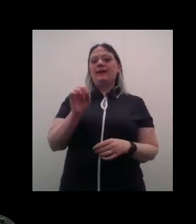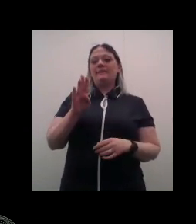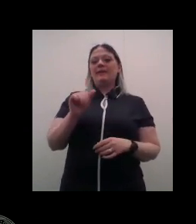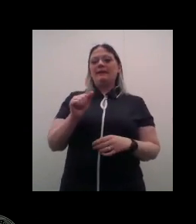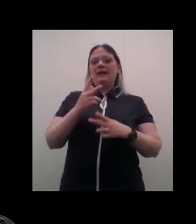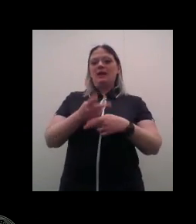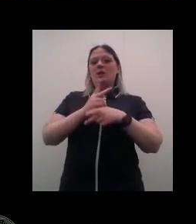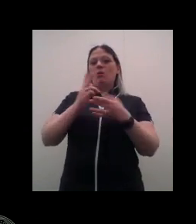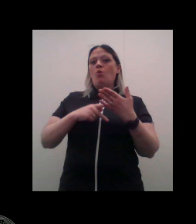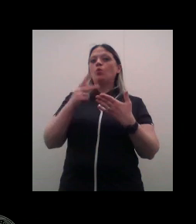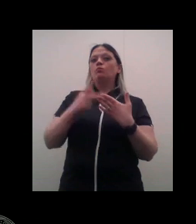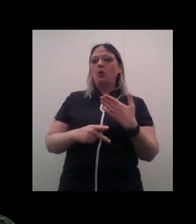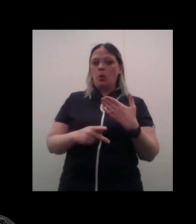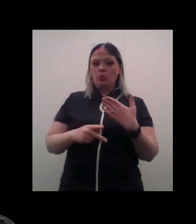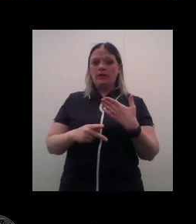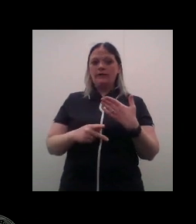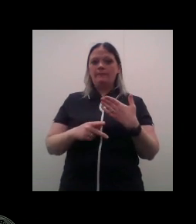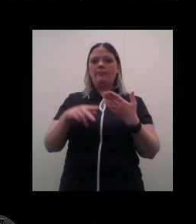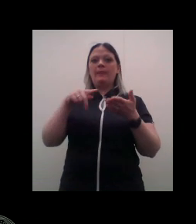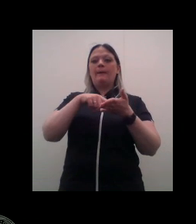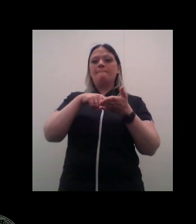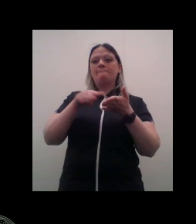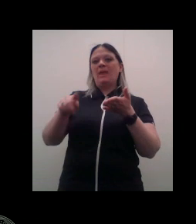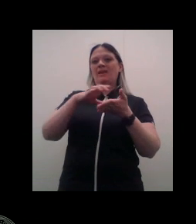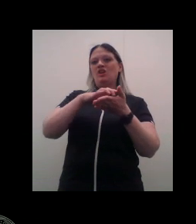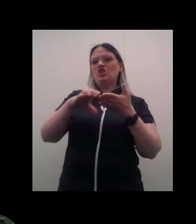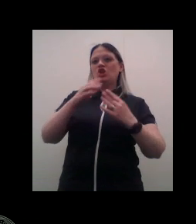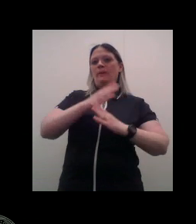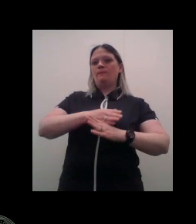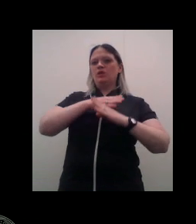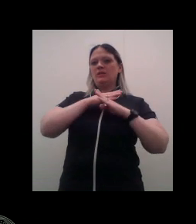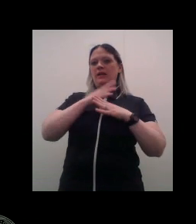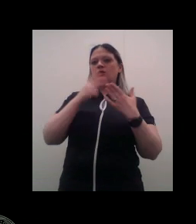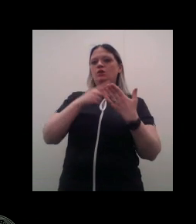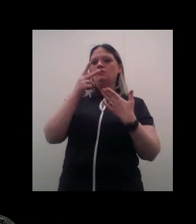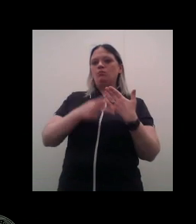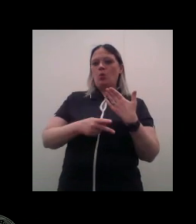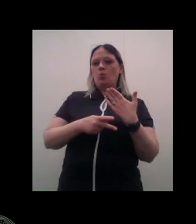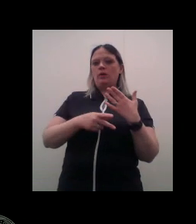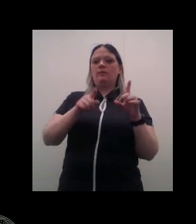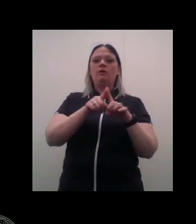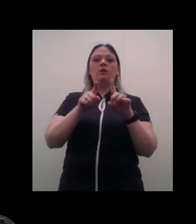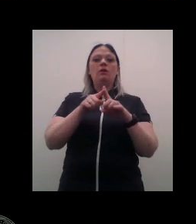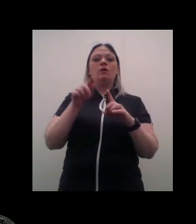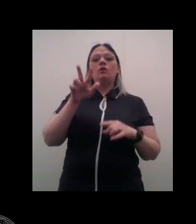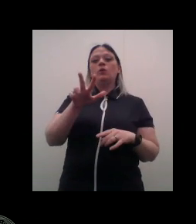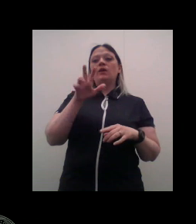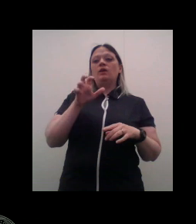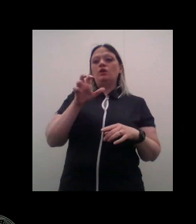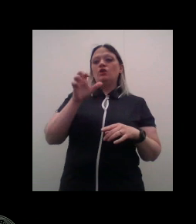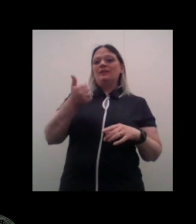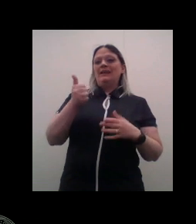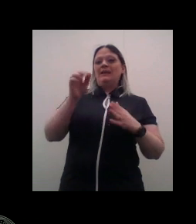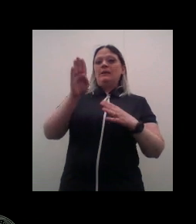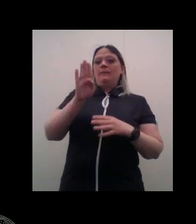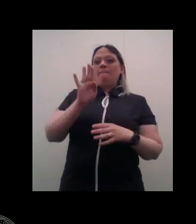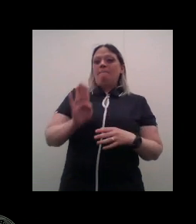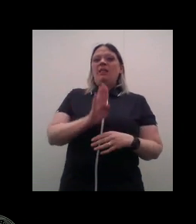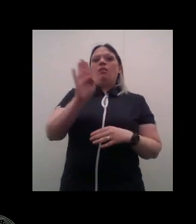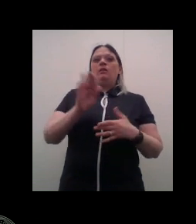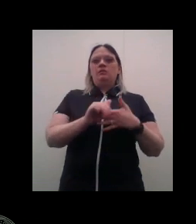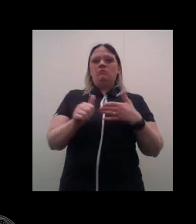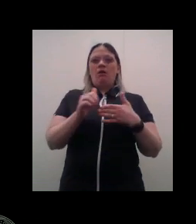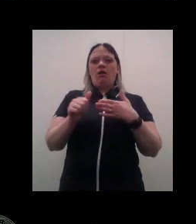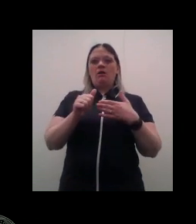loan program, of course, the Paycheck Protection Program put an additional $310 billion in funding on